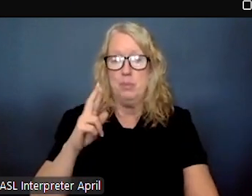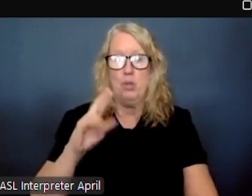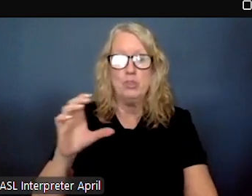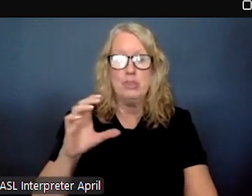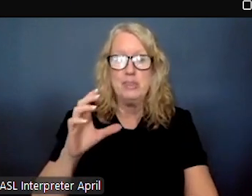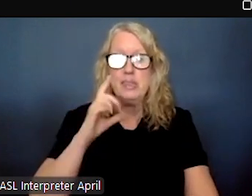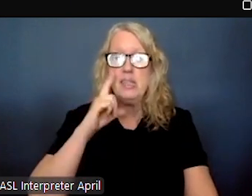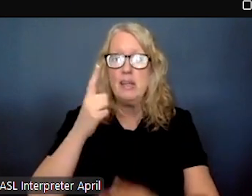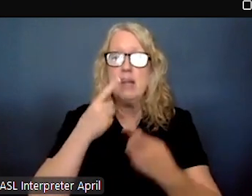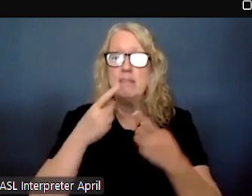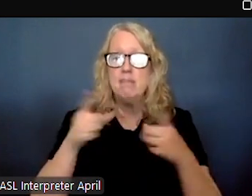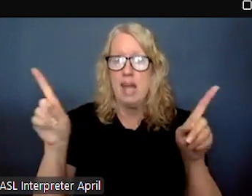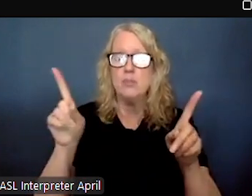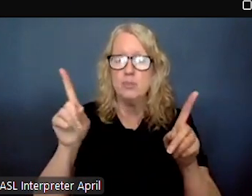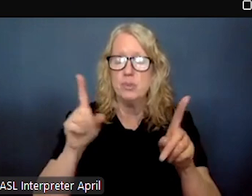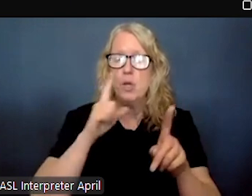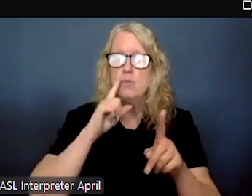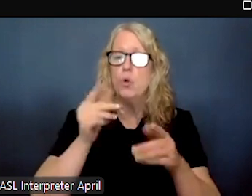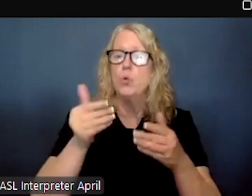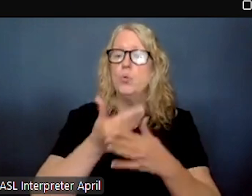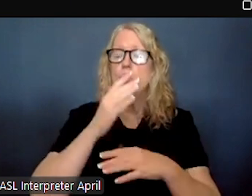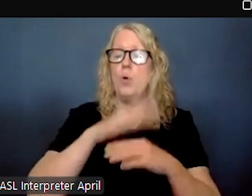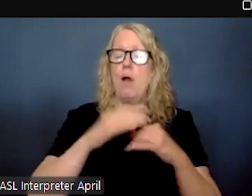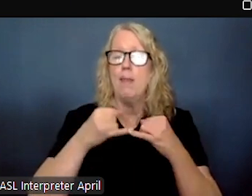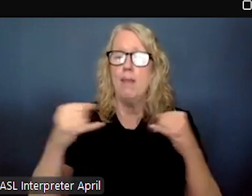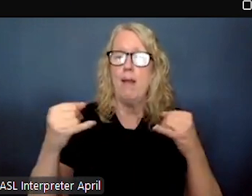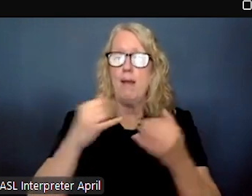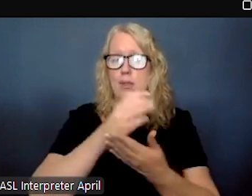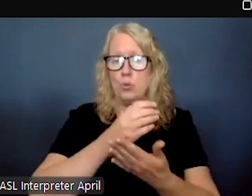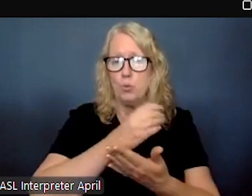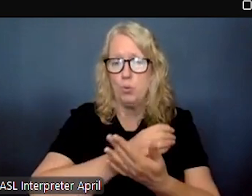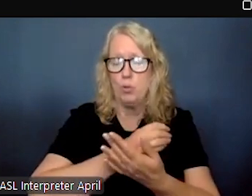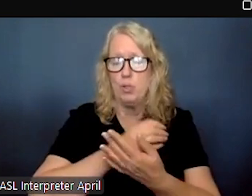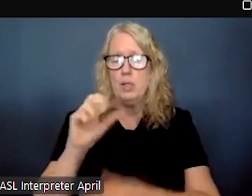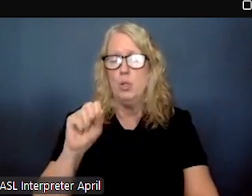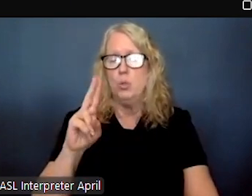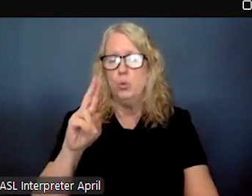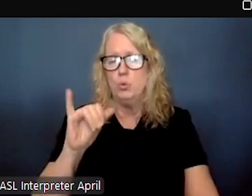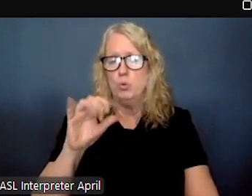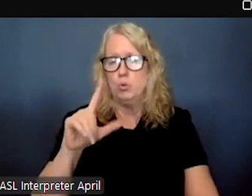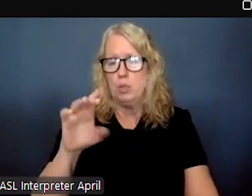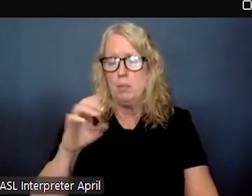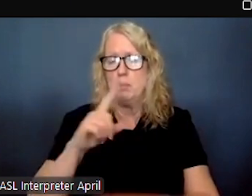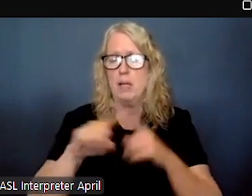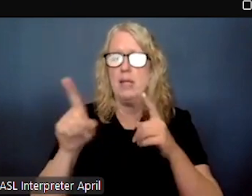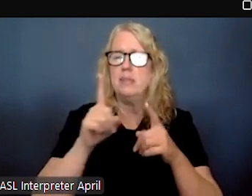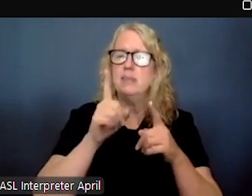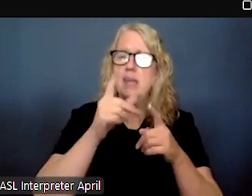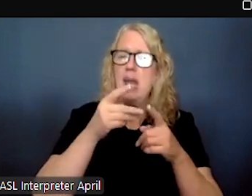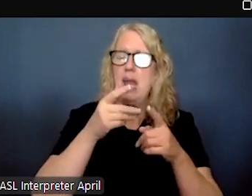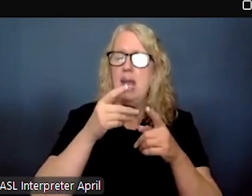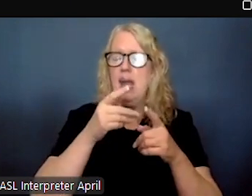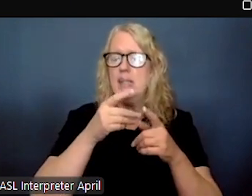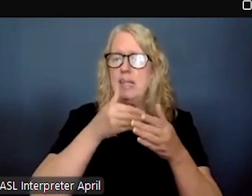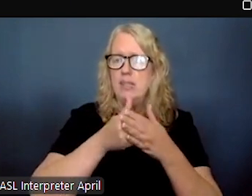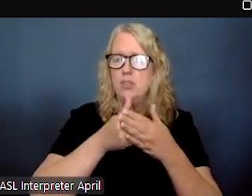the release of a new online course, Suicide and Intimate Partner Violence,